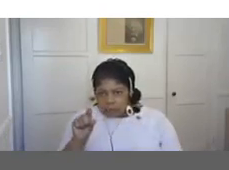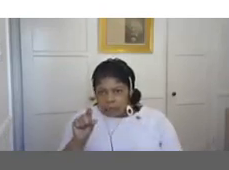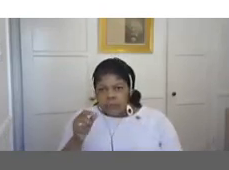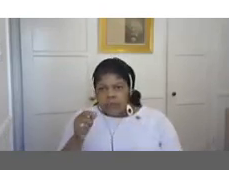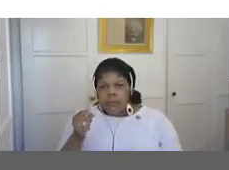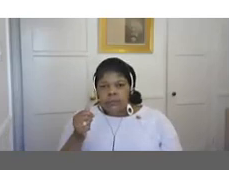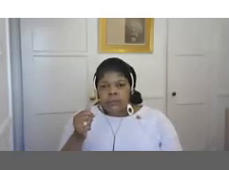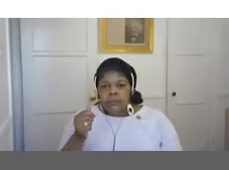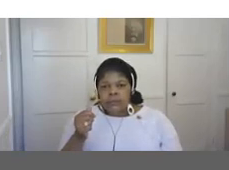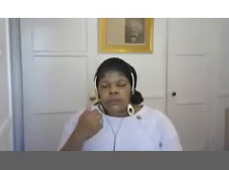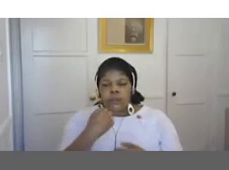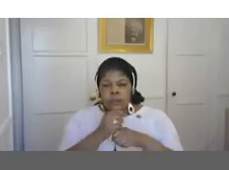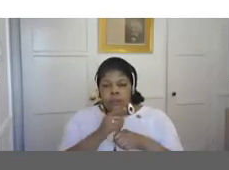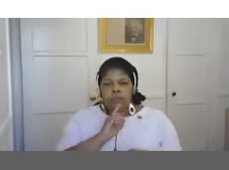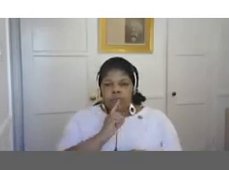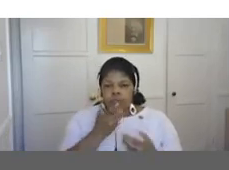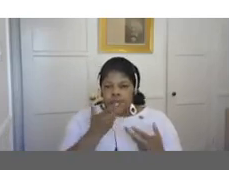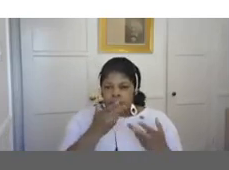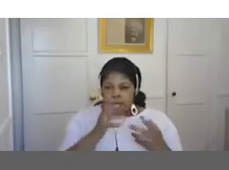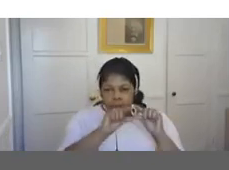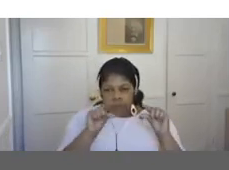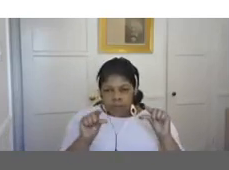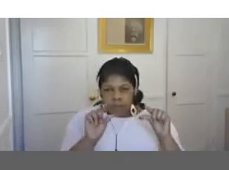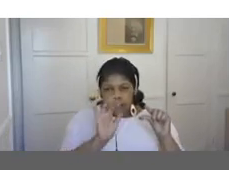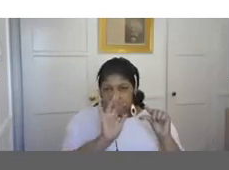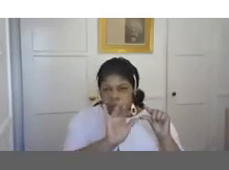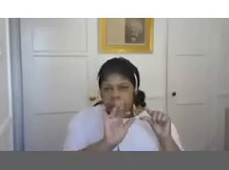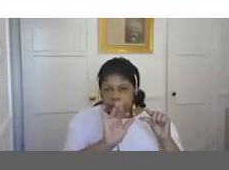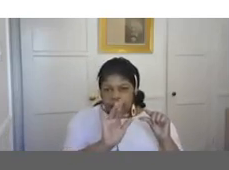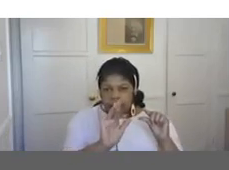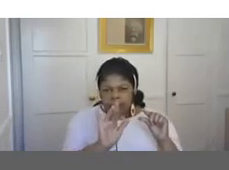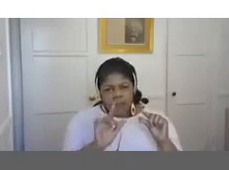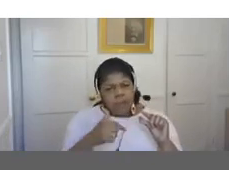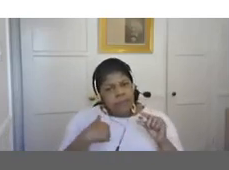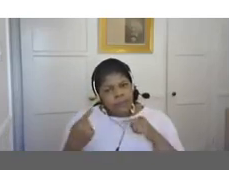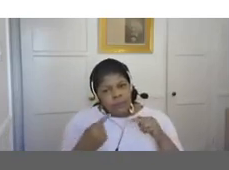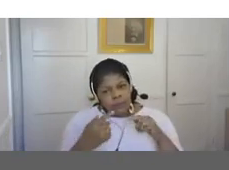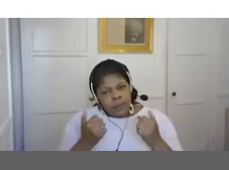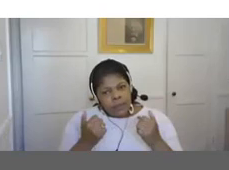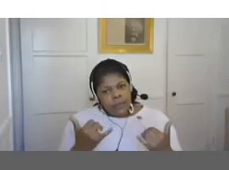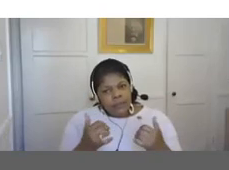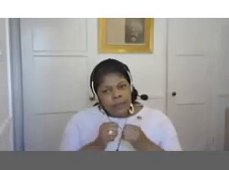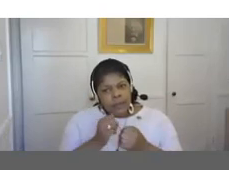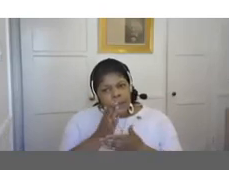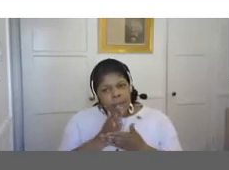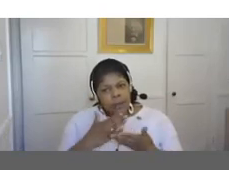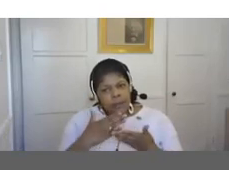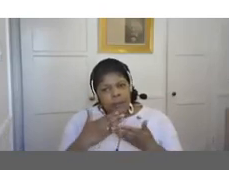Let me make sure that this is selected. I'm having a hard time today with this part. I gotta make sure that I go